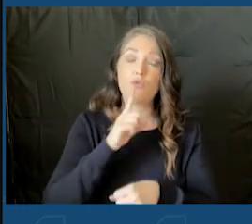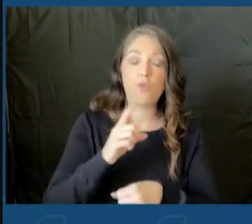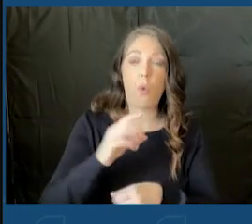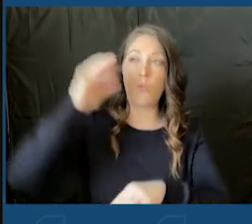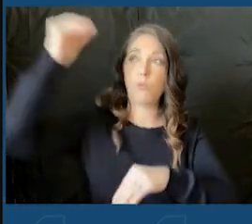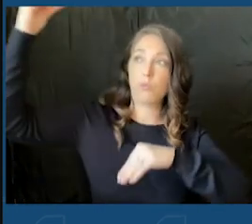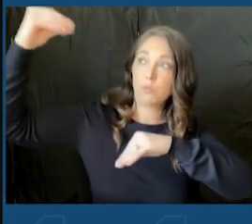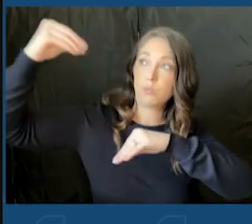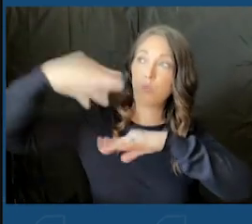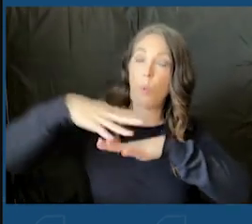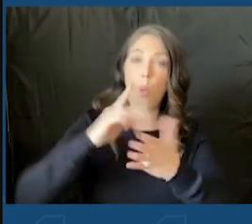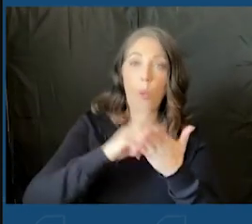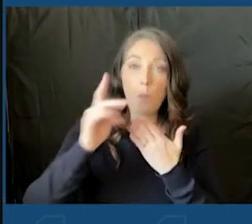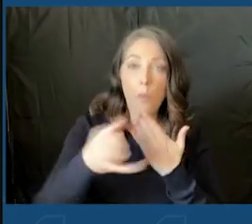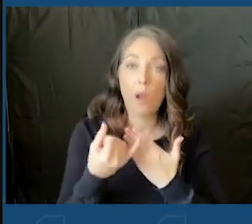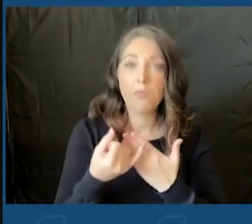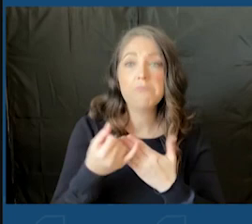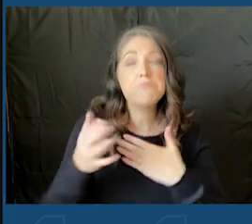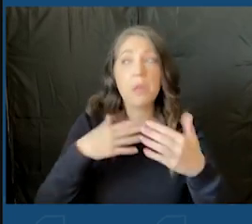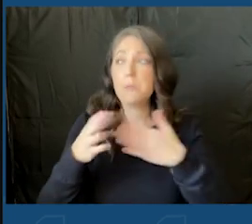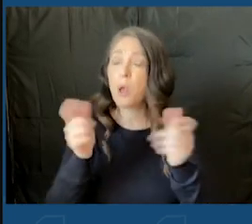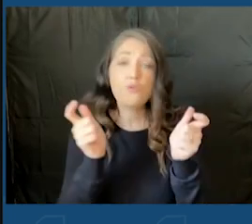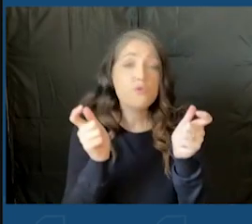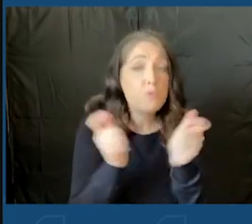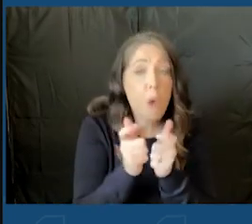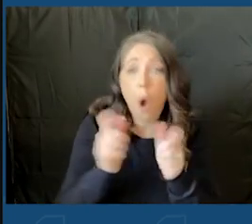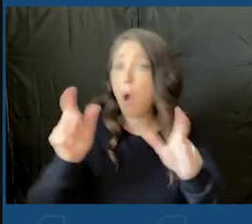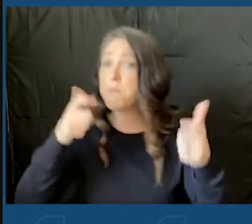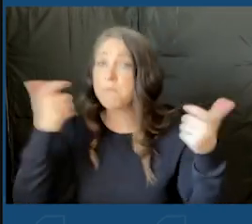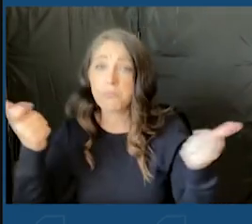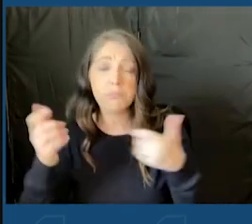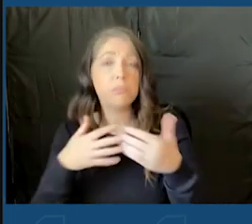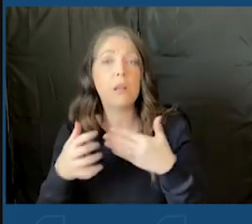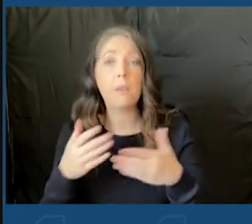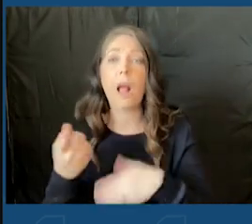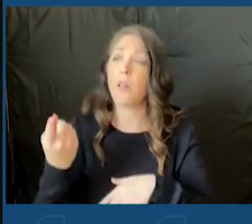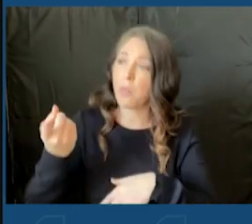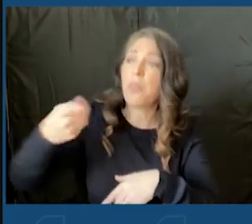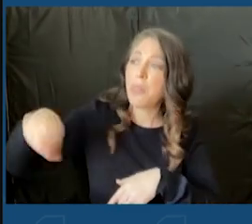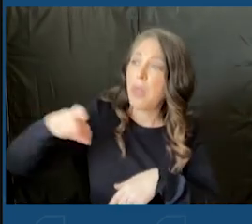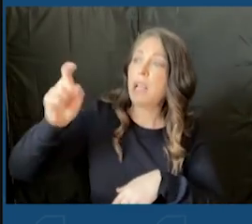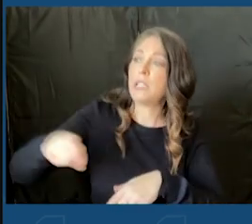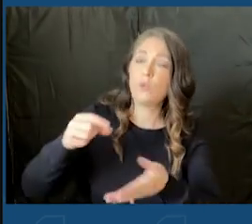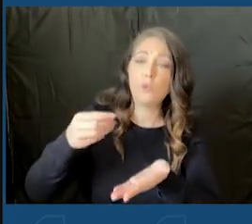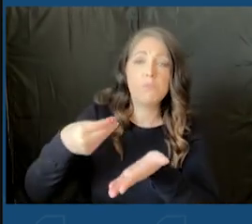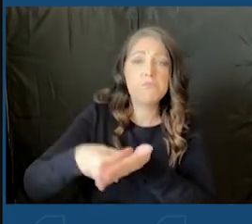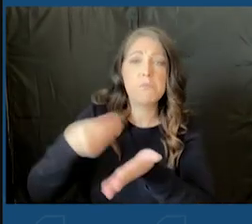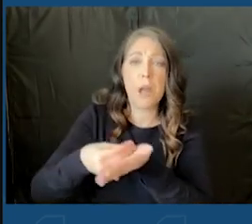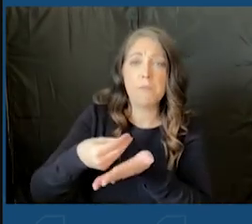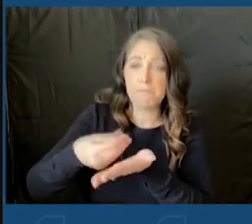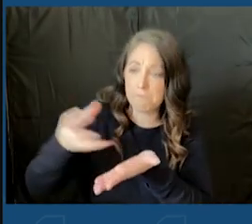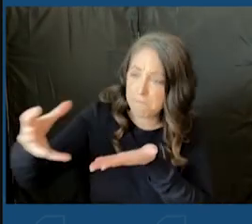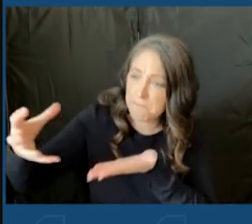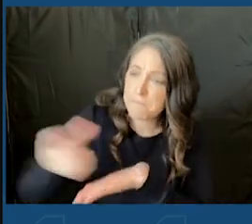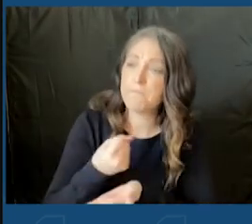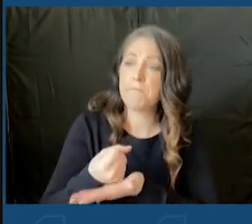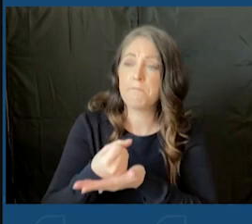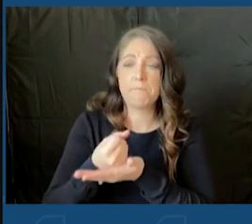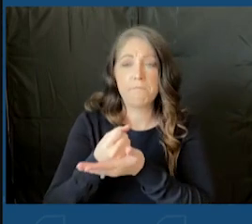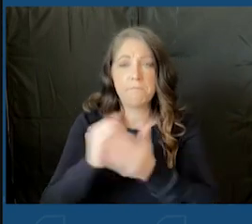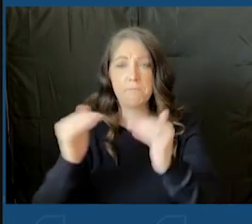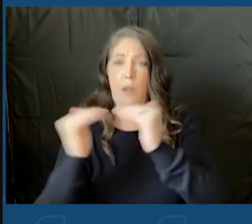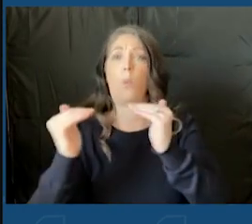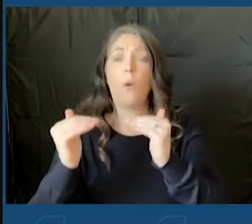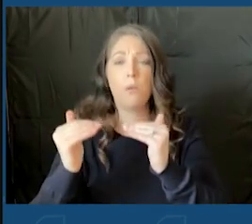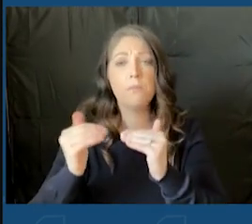be paid, the workers on those projects will be paid prevailing wage, because that is the right thing to do when there are subsidies on projects.